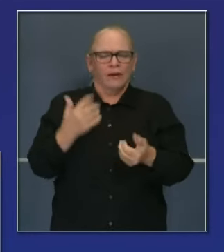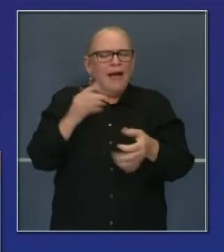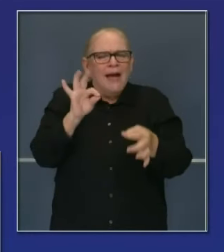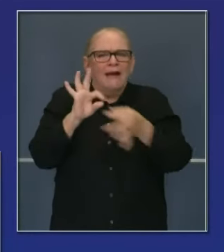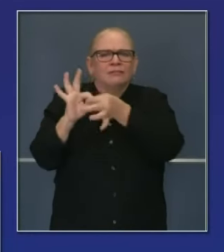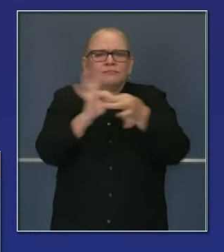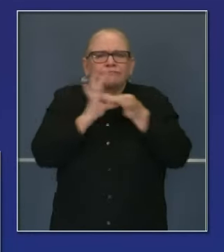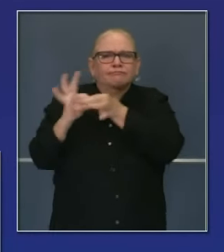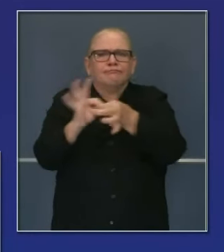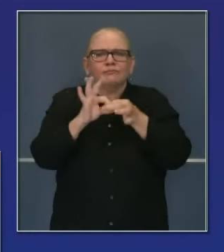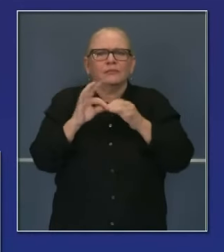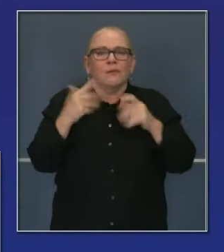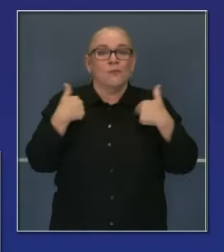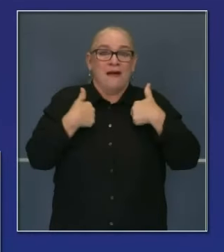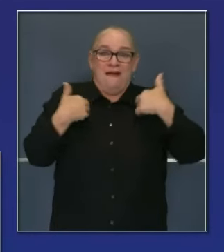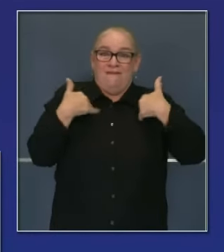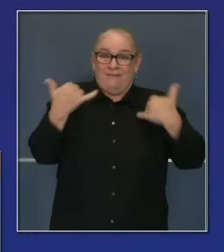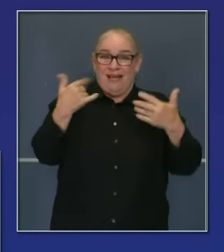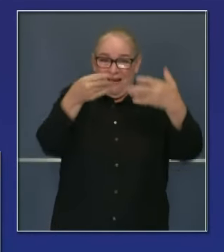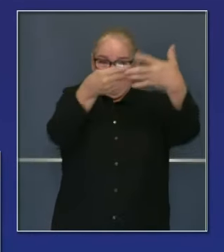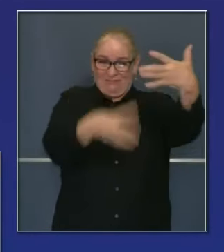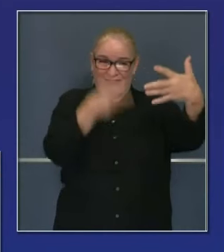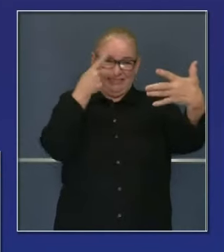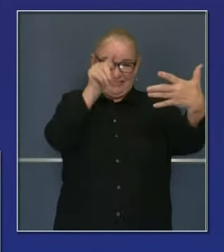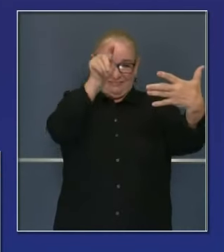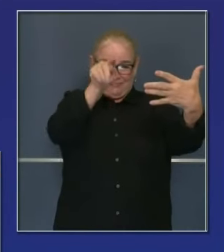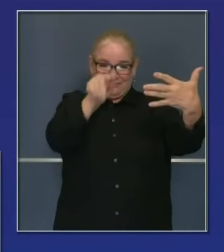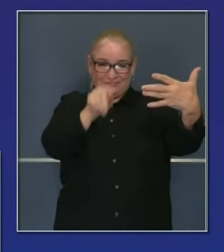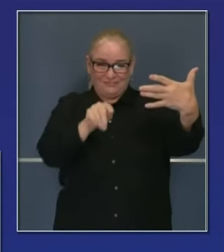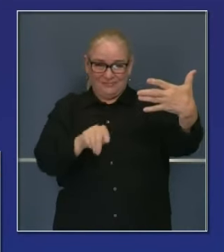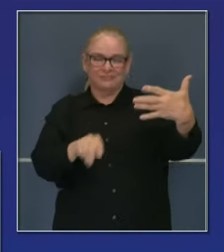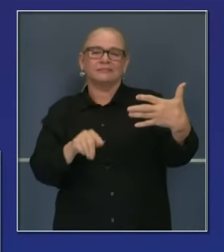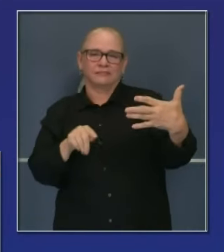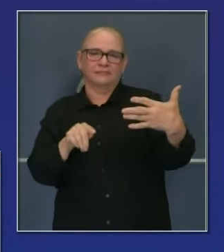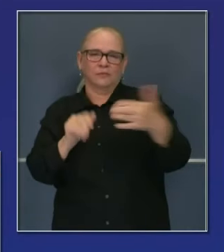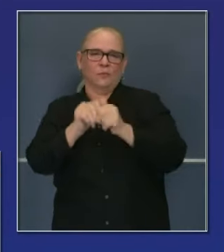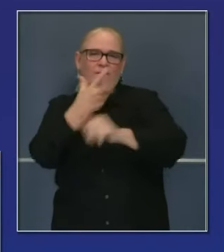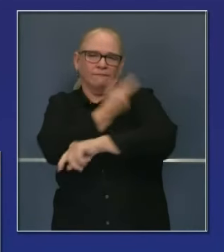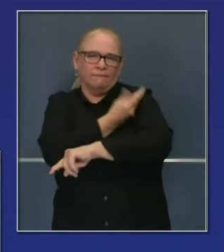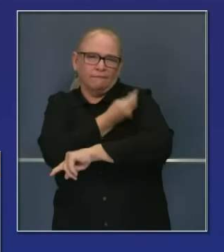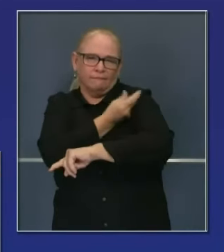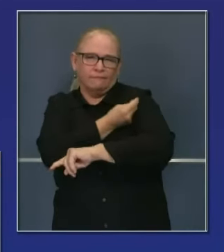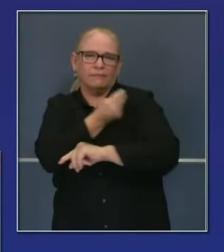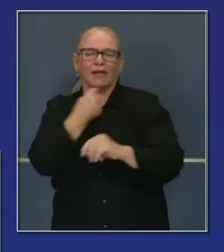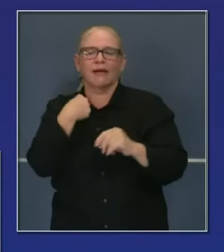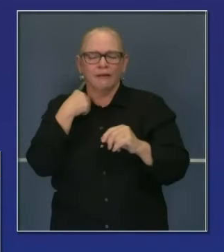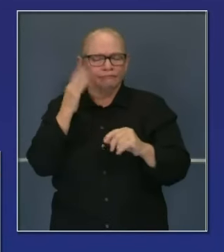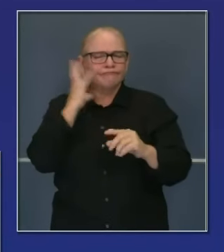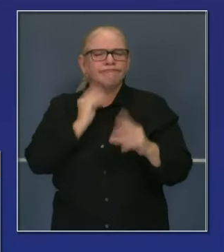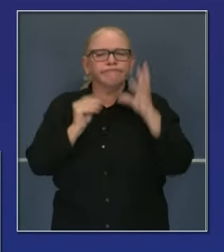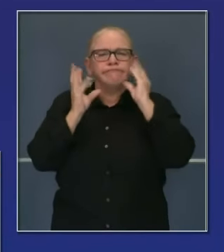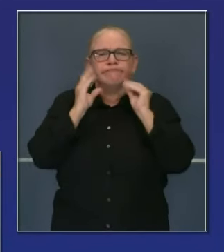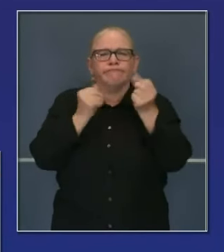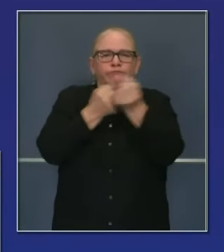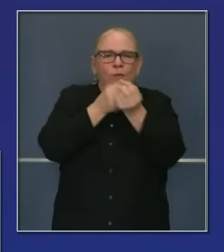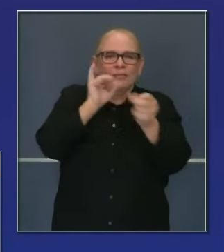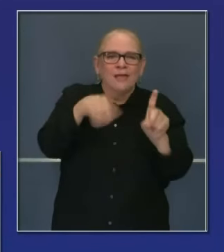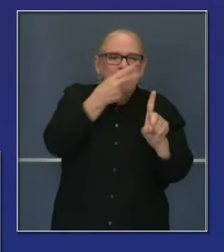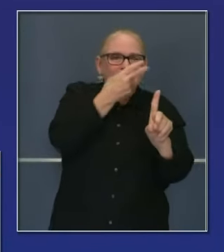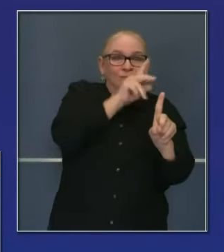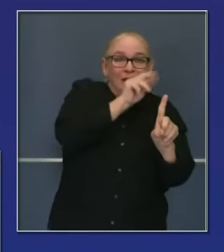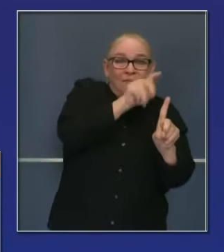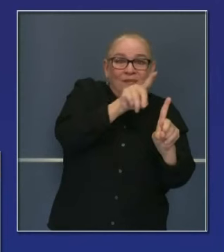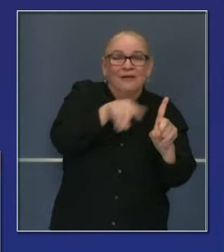have long been in the vaccination business. Our experience in mass vaccinations makes us a unique partner for the